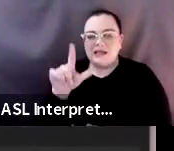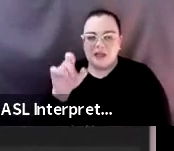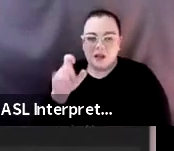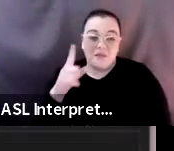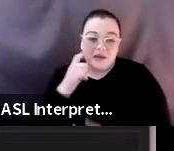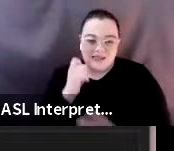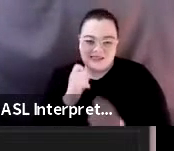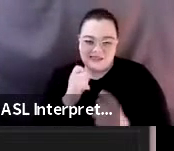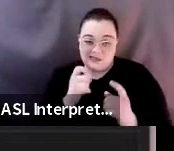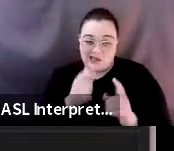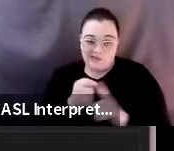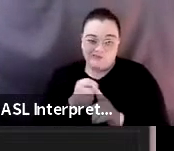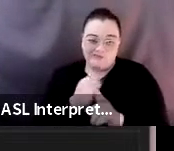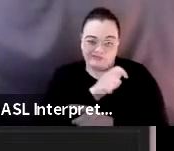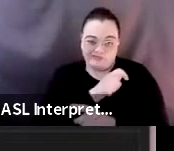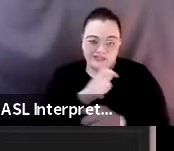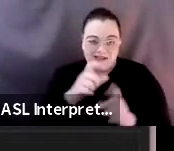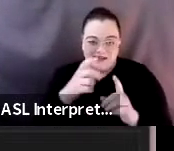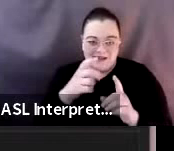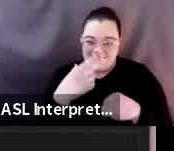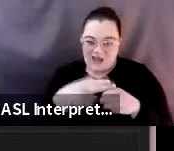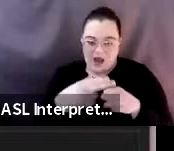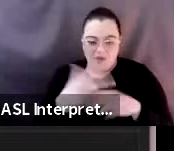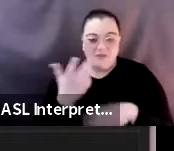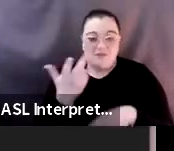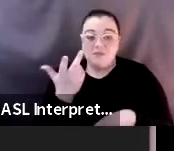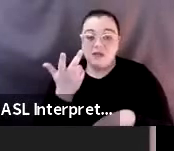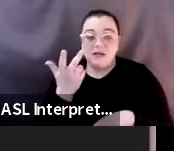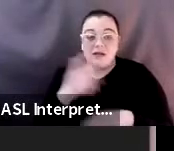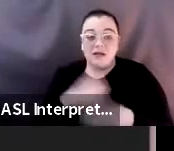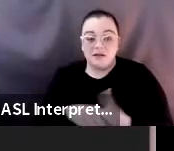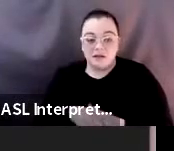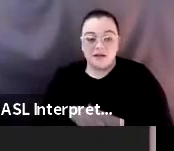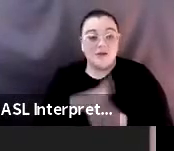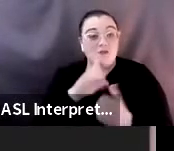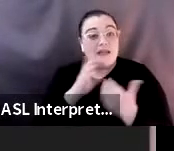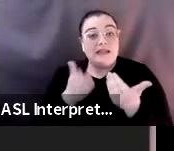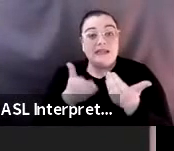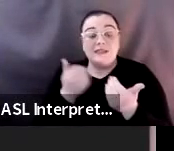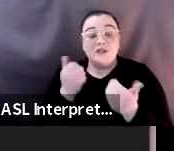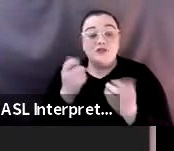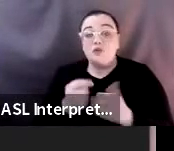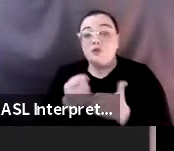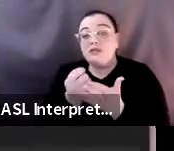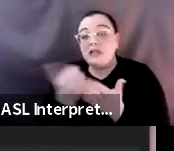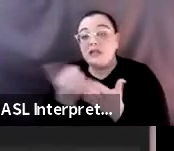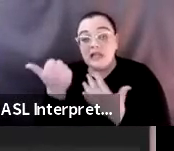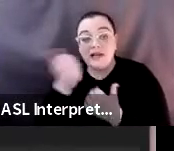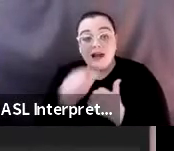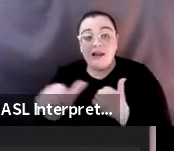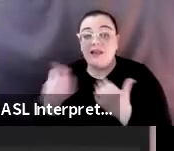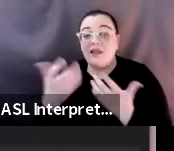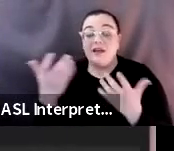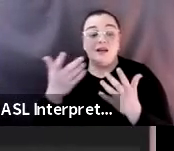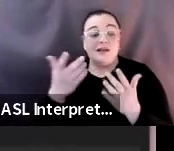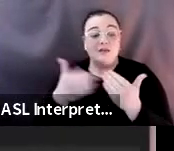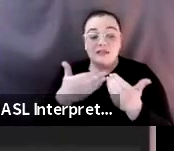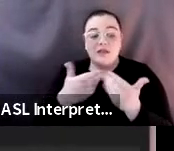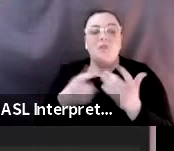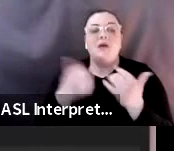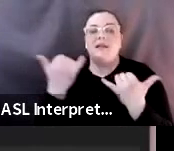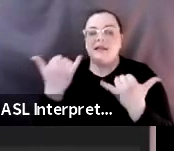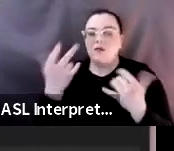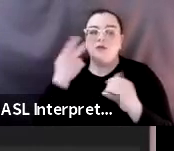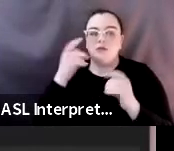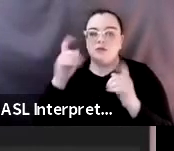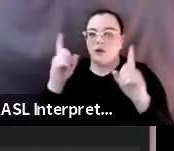of only having my last name on there, but you just select it, hit delete. Really easy to delete any clips or any effects that way. But now you can see for all of